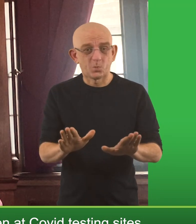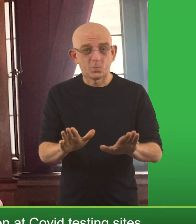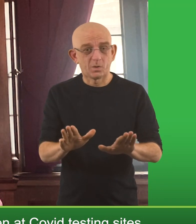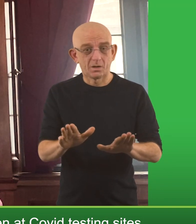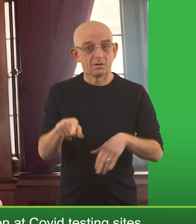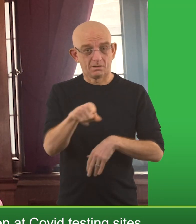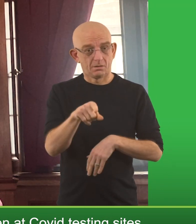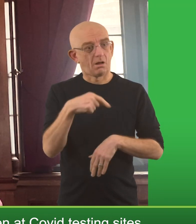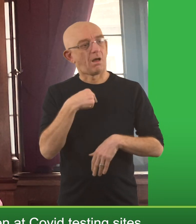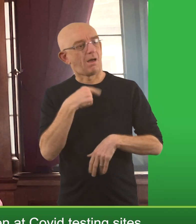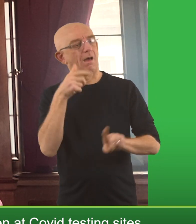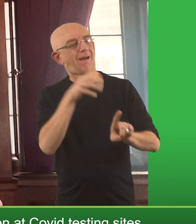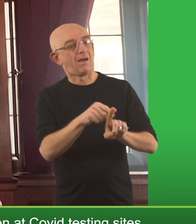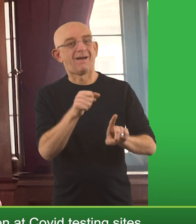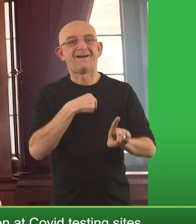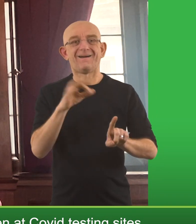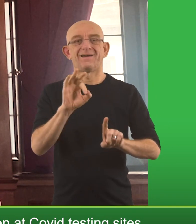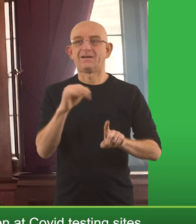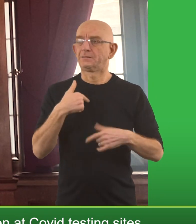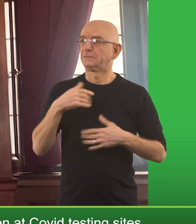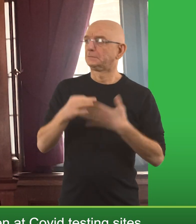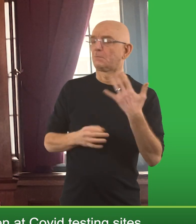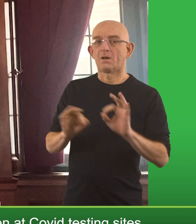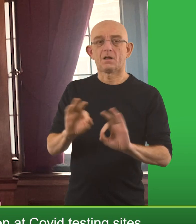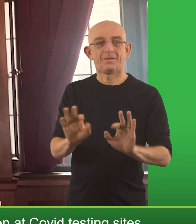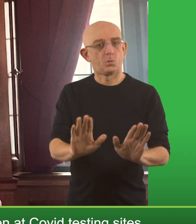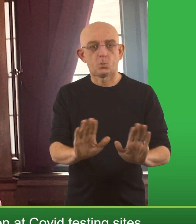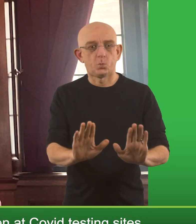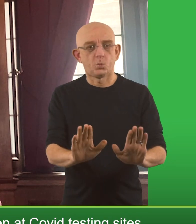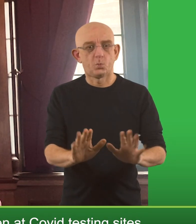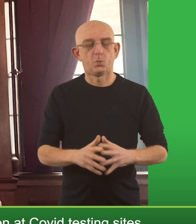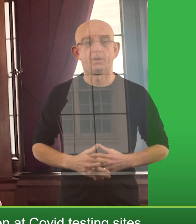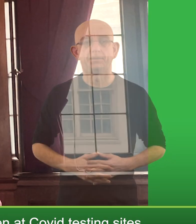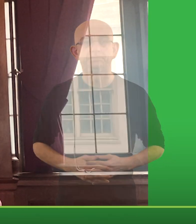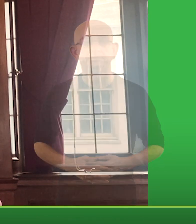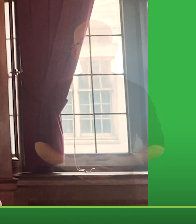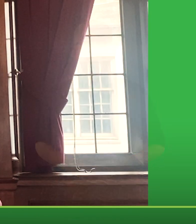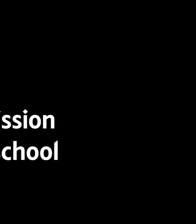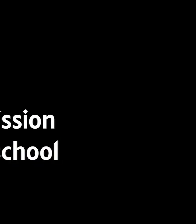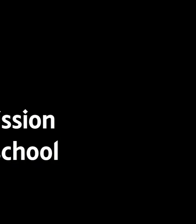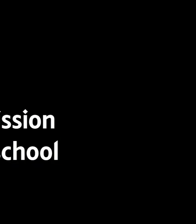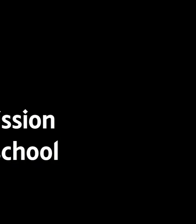at COVID testing sites, and they're to identify people who don't have symptoms.